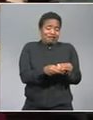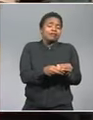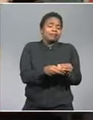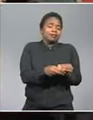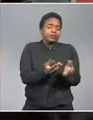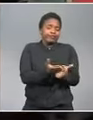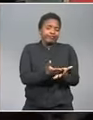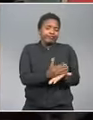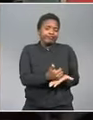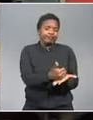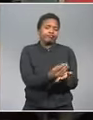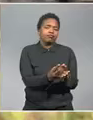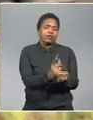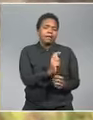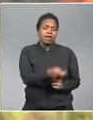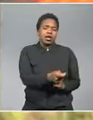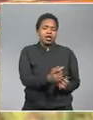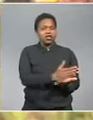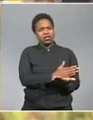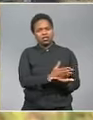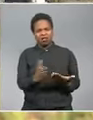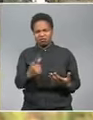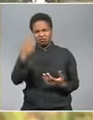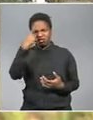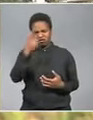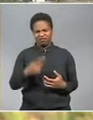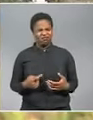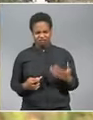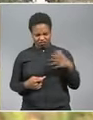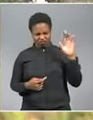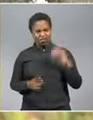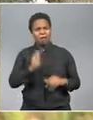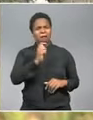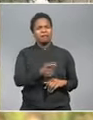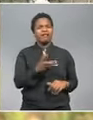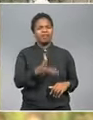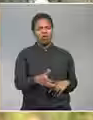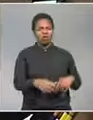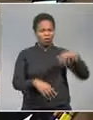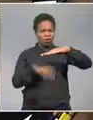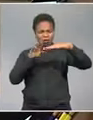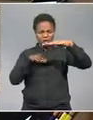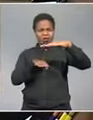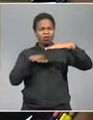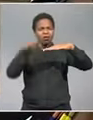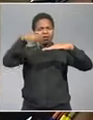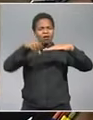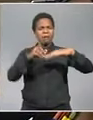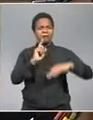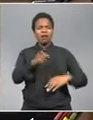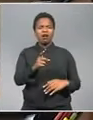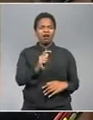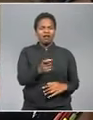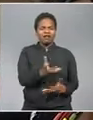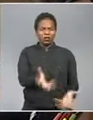some of its debt. And others of us believe it's a wrong thing to pay at this point in time. Gordhan admits the ANC